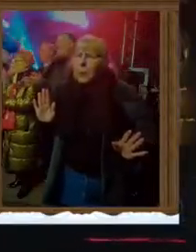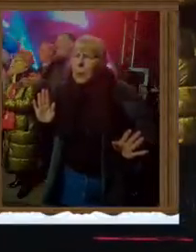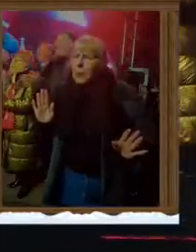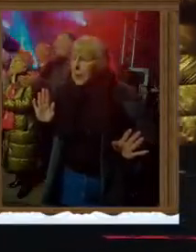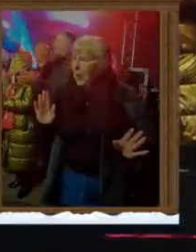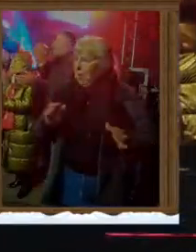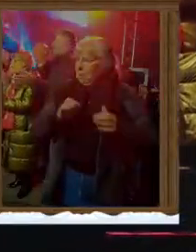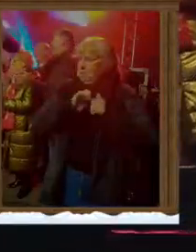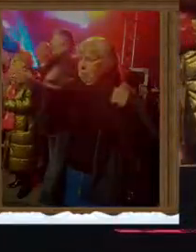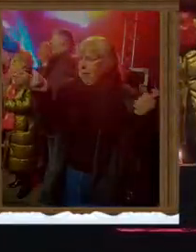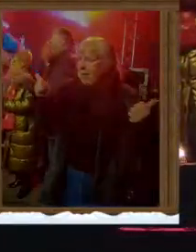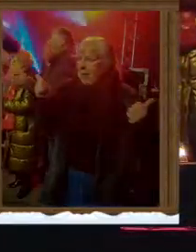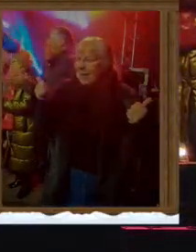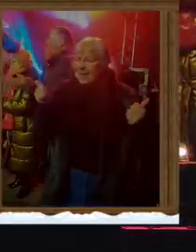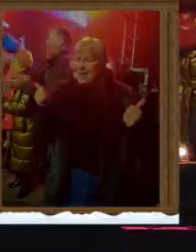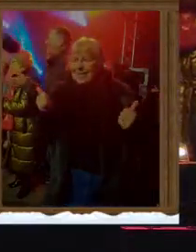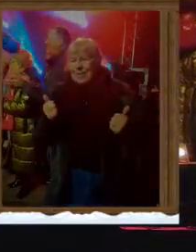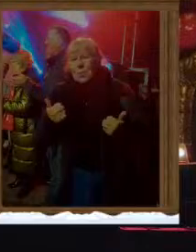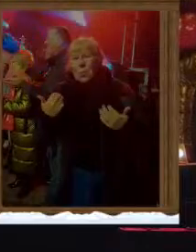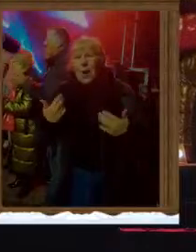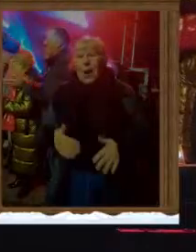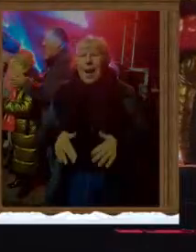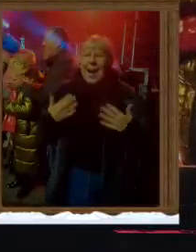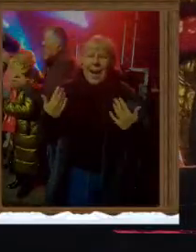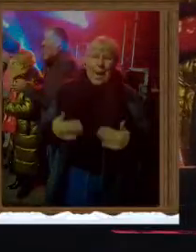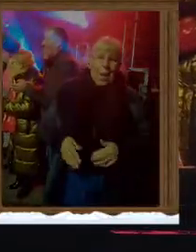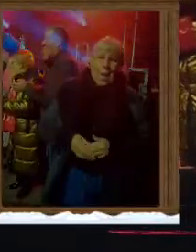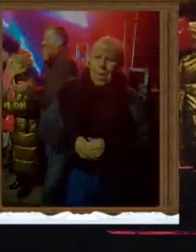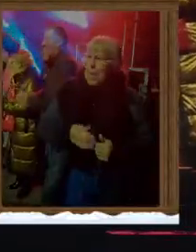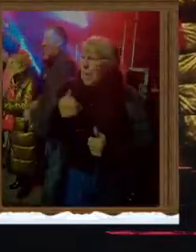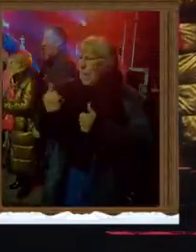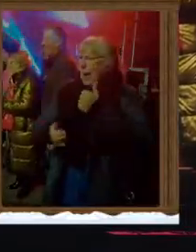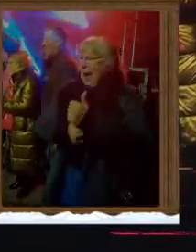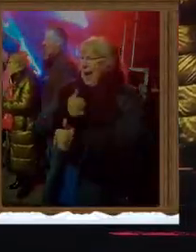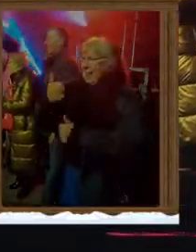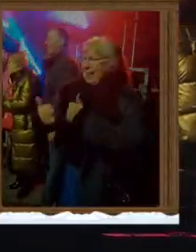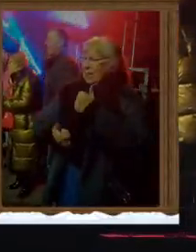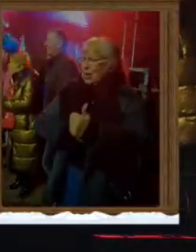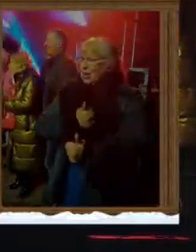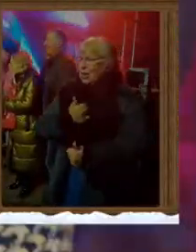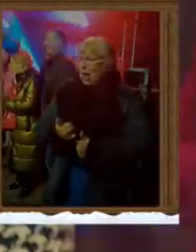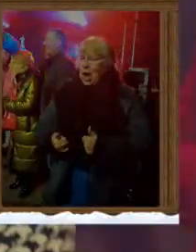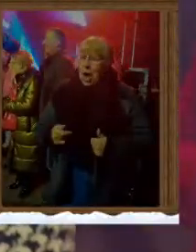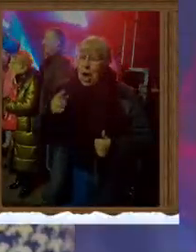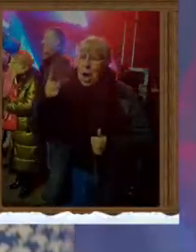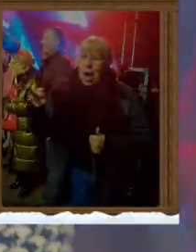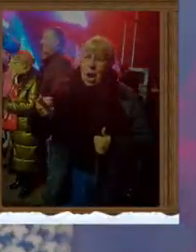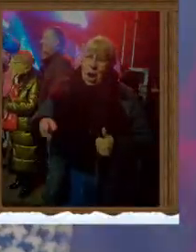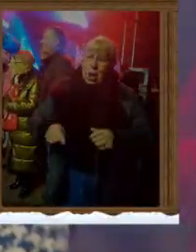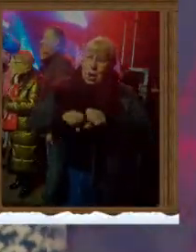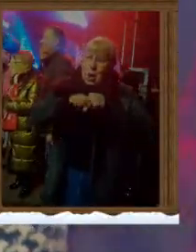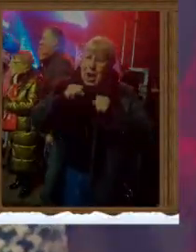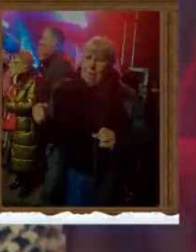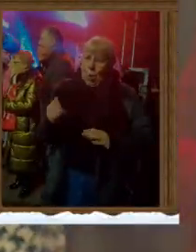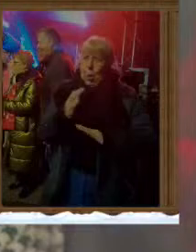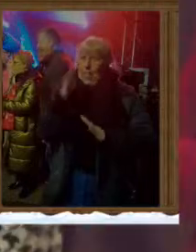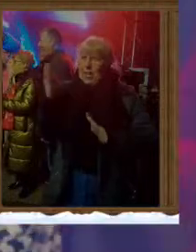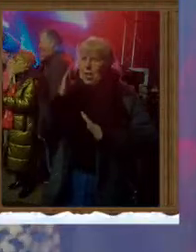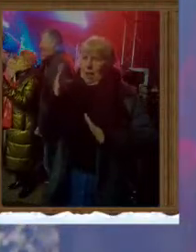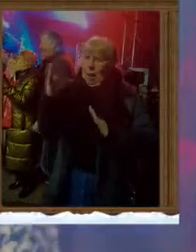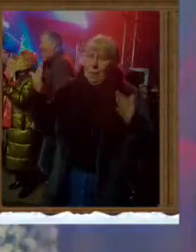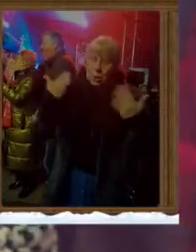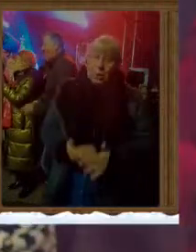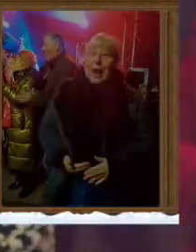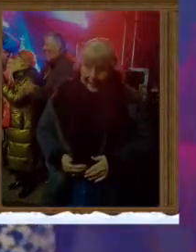Brilliant, all the way from Ballyclare. Well done, Ballyclare. You have broken the cheerometer tonight. That